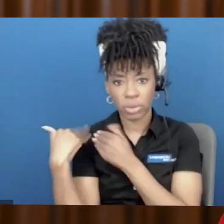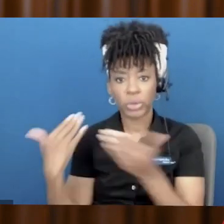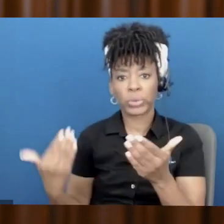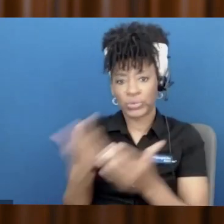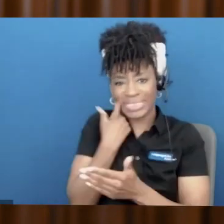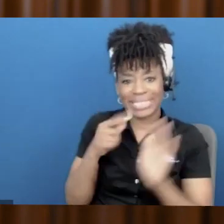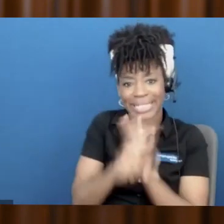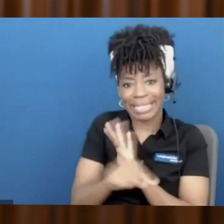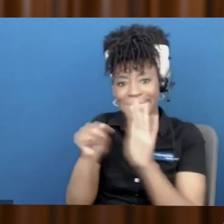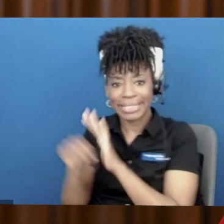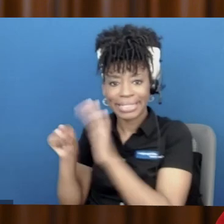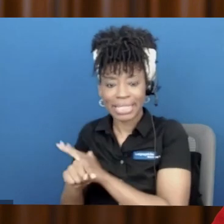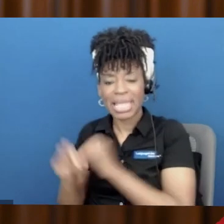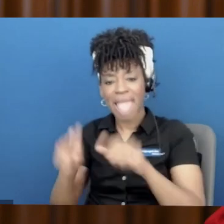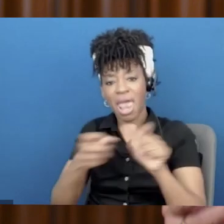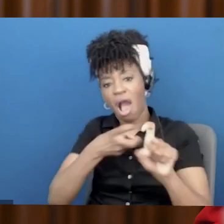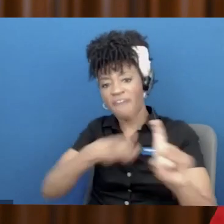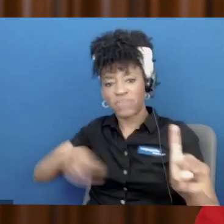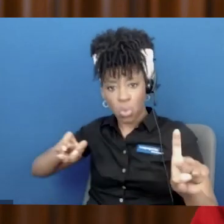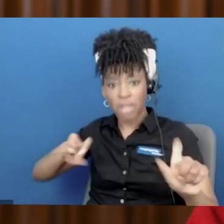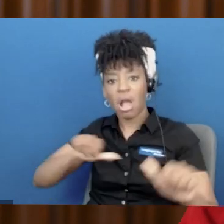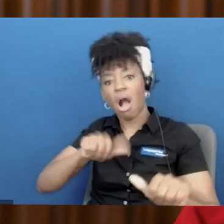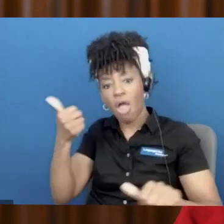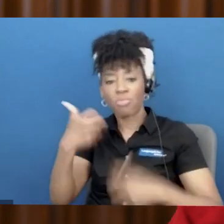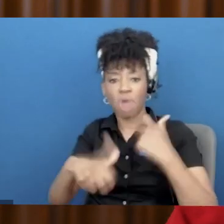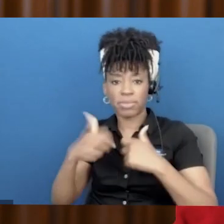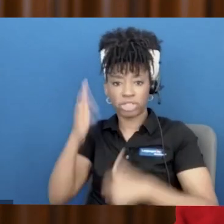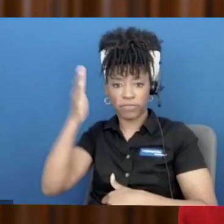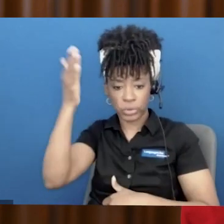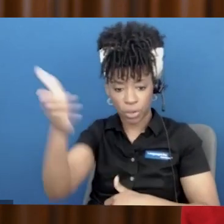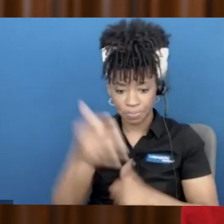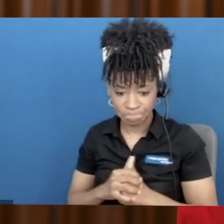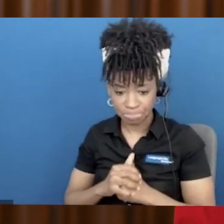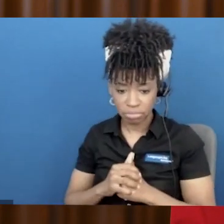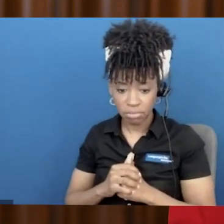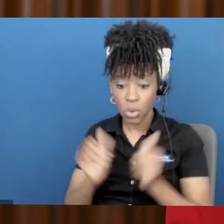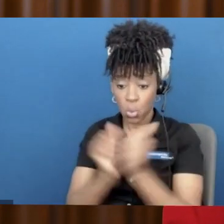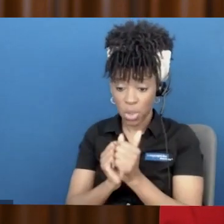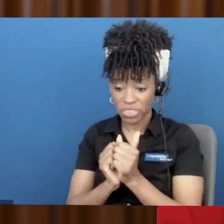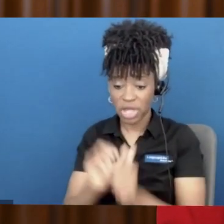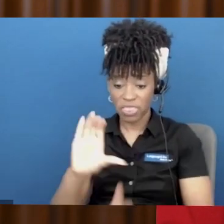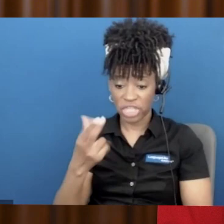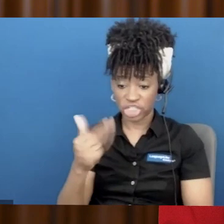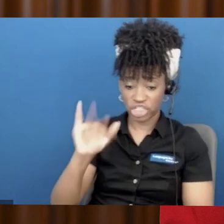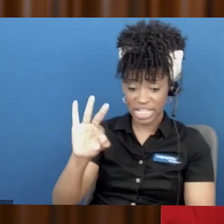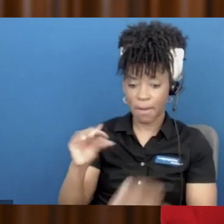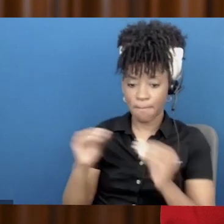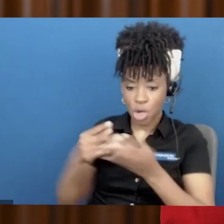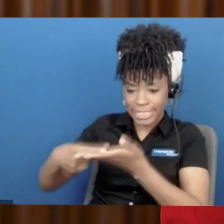avoid more senseless deaths. I talk regularly with Chief Wall to keep apprised of the situation and MPD's